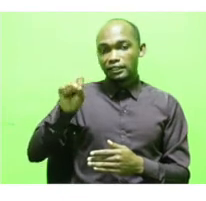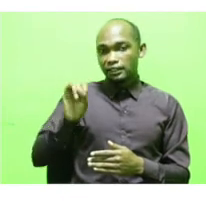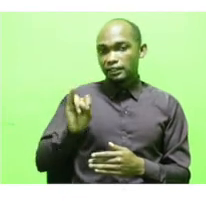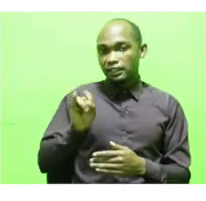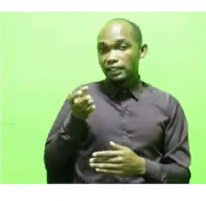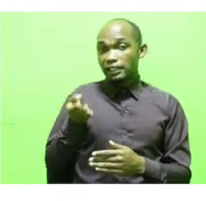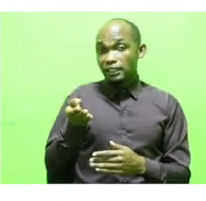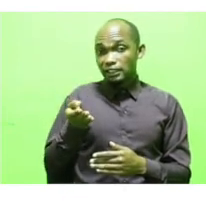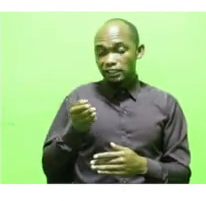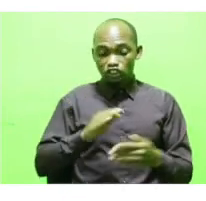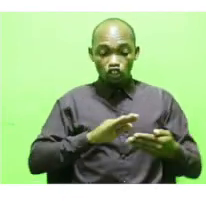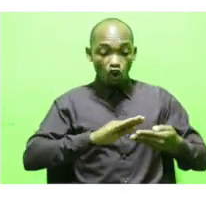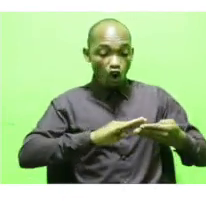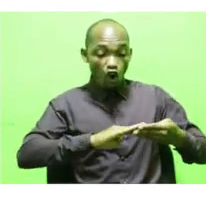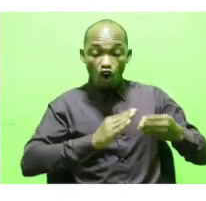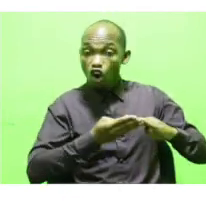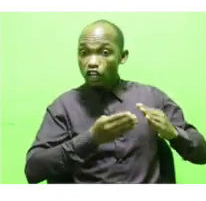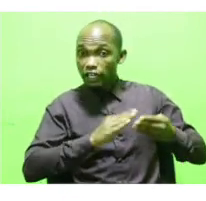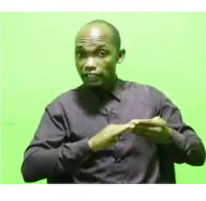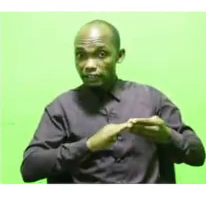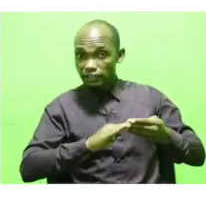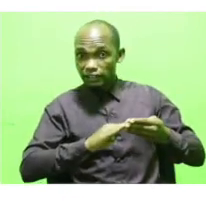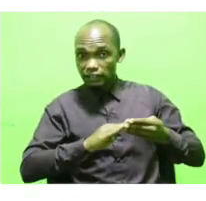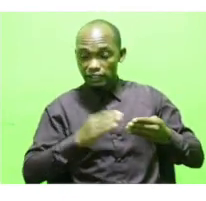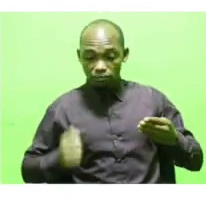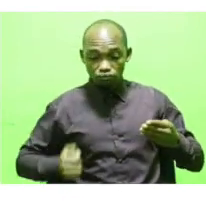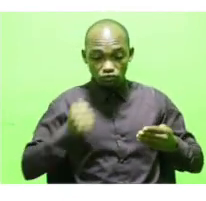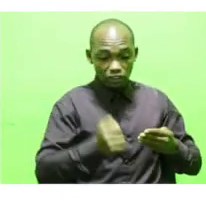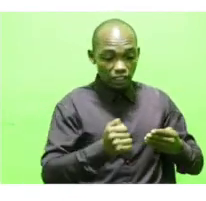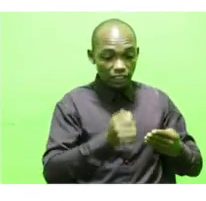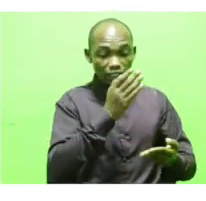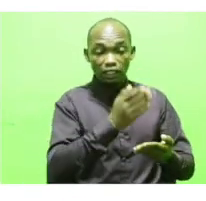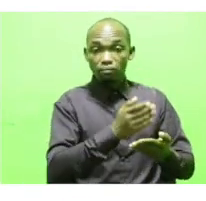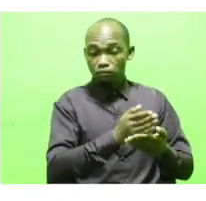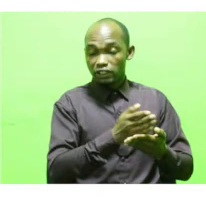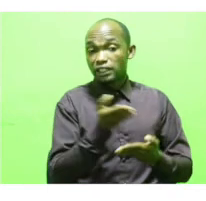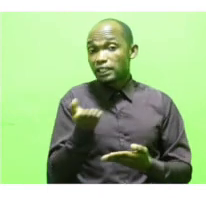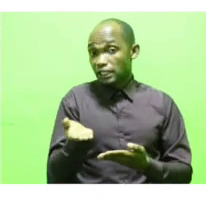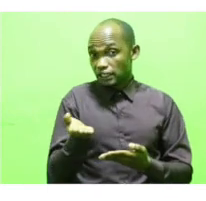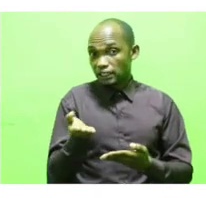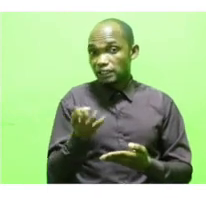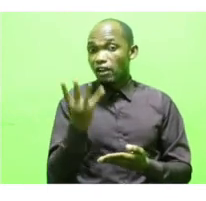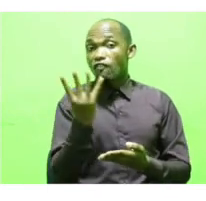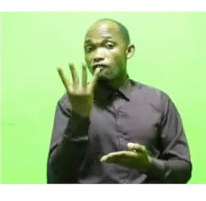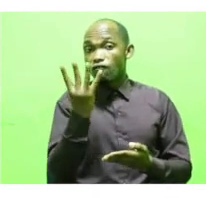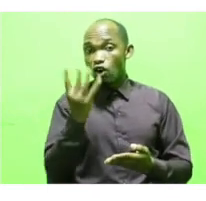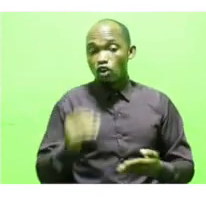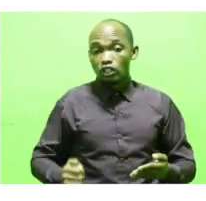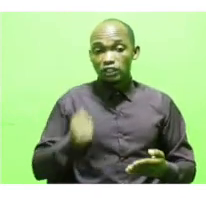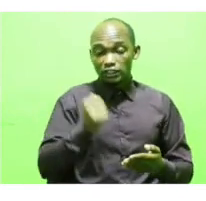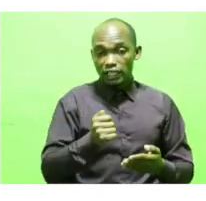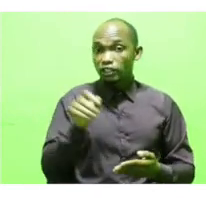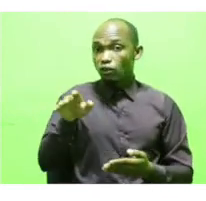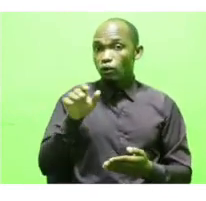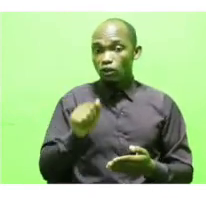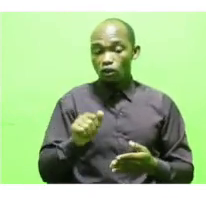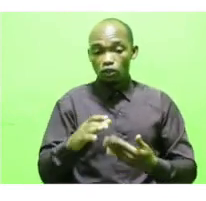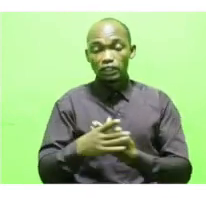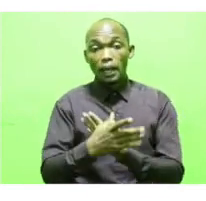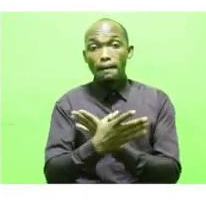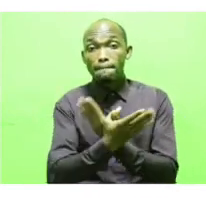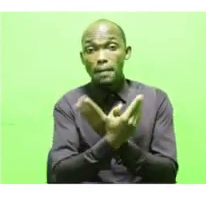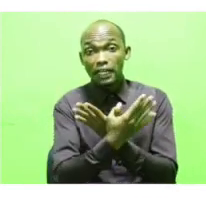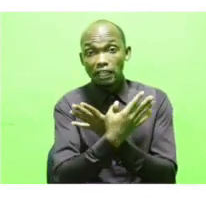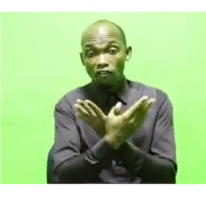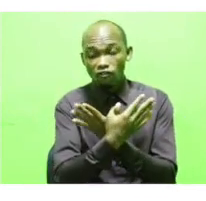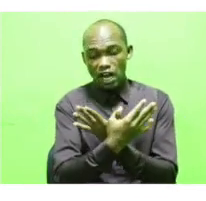a good example of an organism which undergoes complete metamorphosis is the butterfly. So we all know that when a